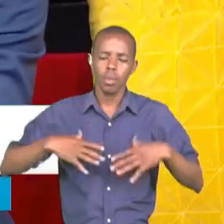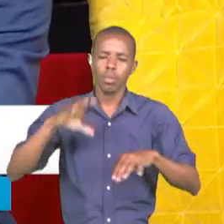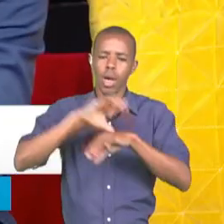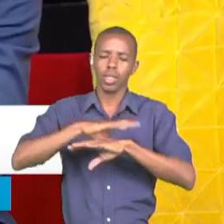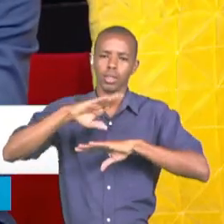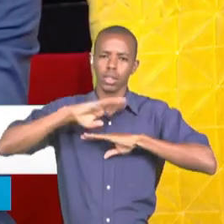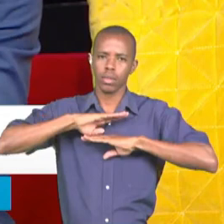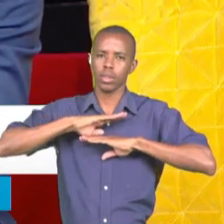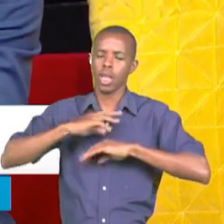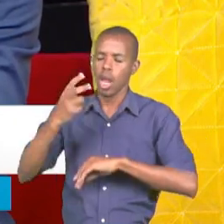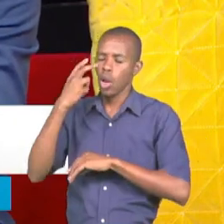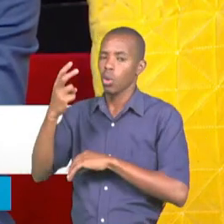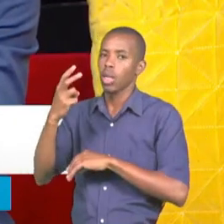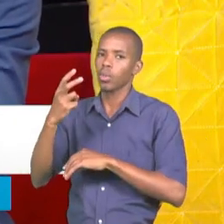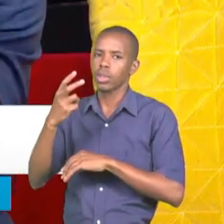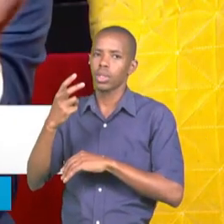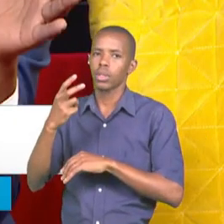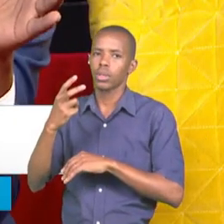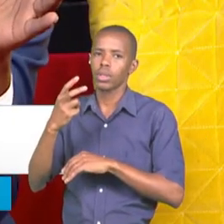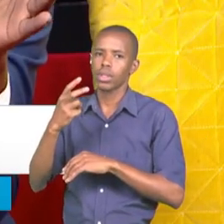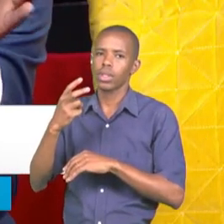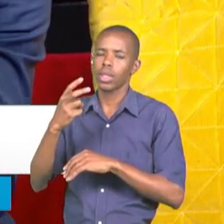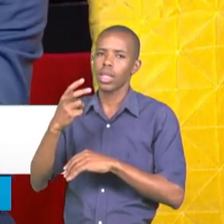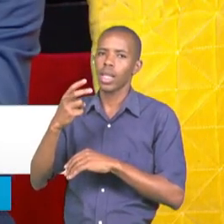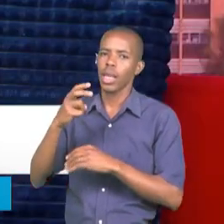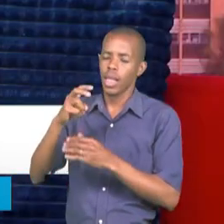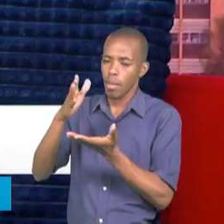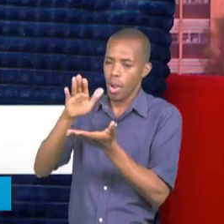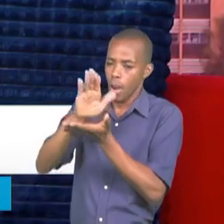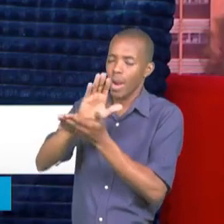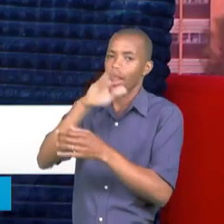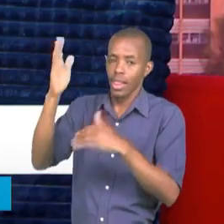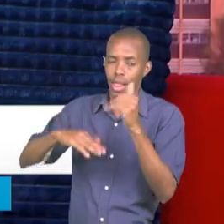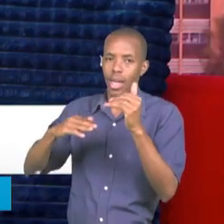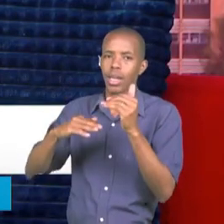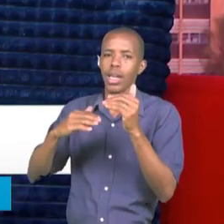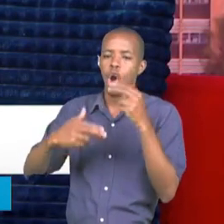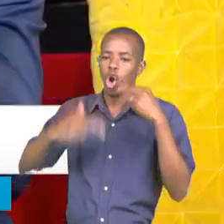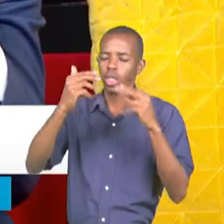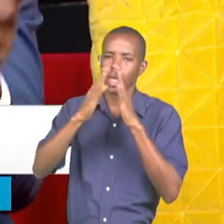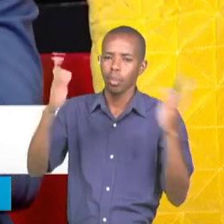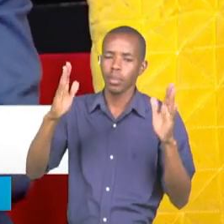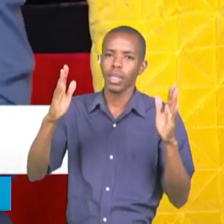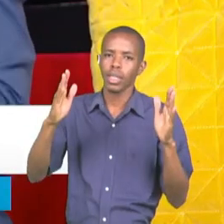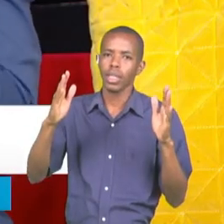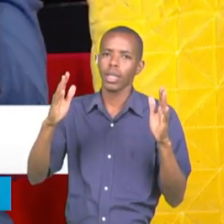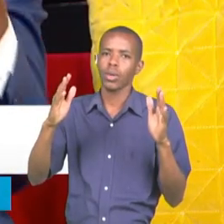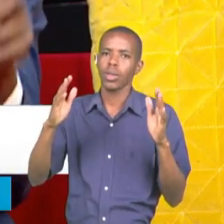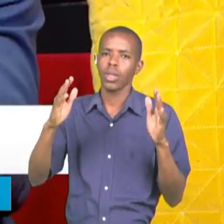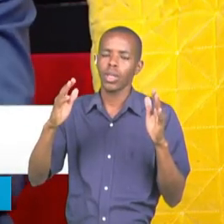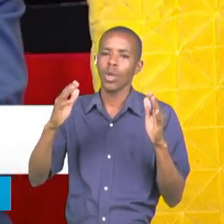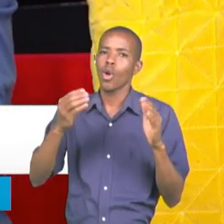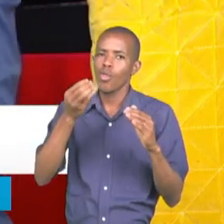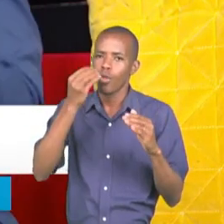freshness, have you realized people prefer kibandaski than even like these big hotels? Because now, if food, the cycle, it